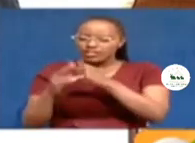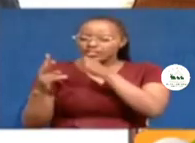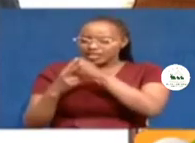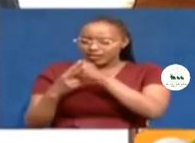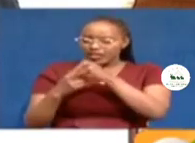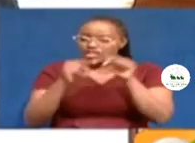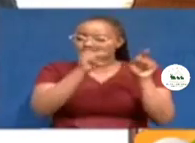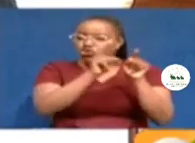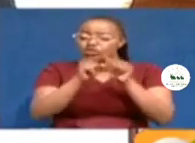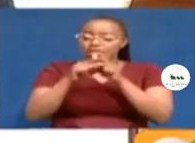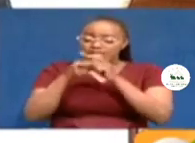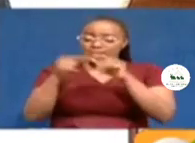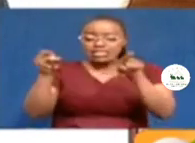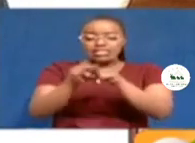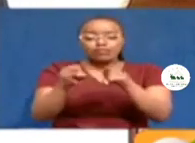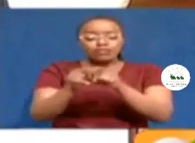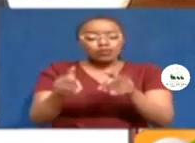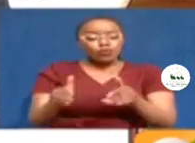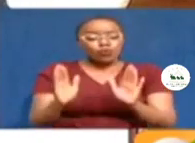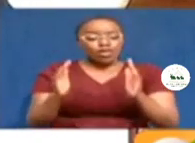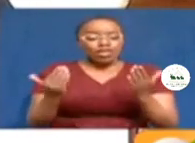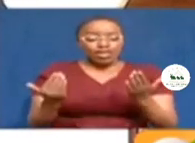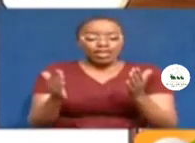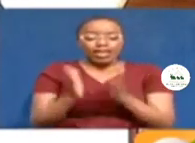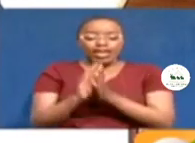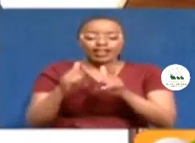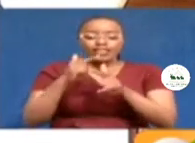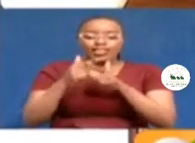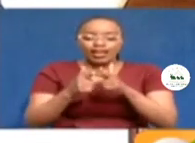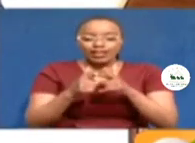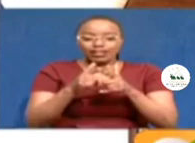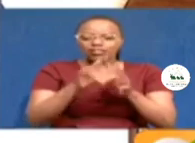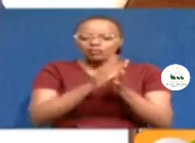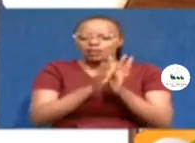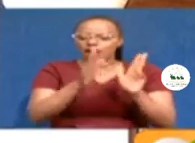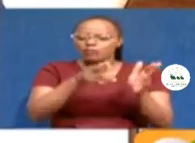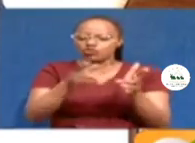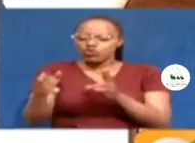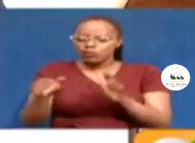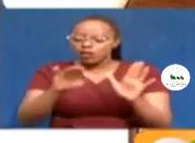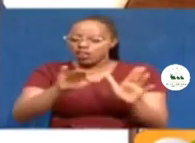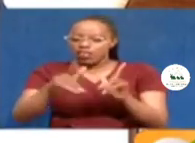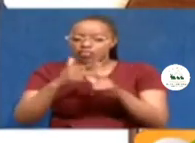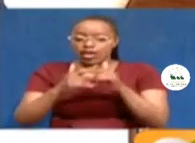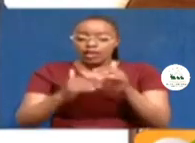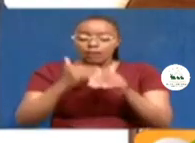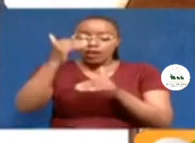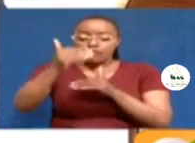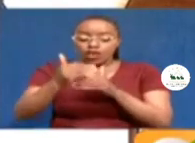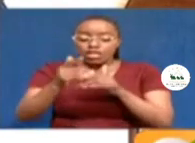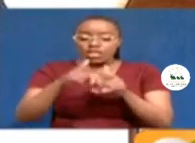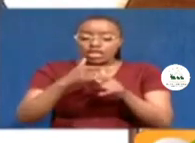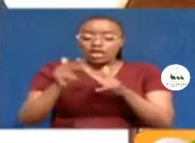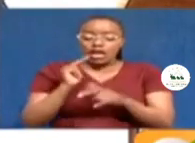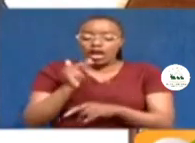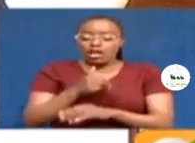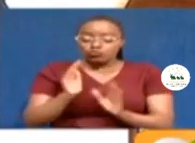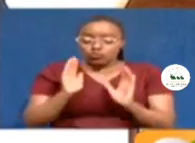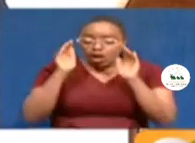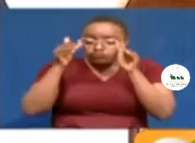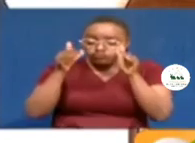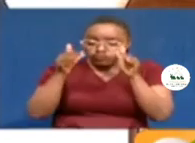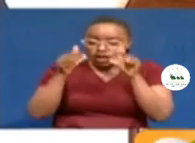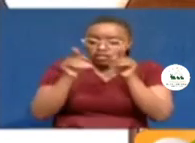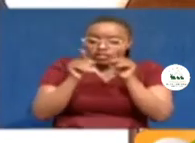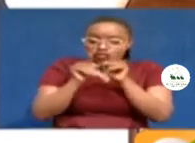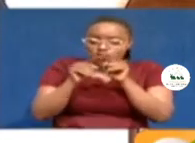1997, it started this way, and then it snowballed. And before we knew it, we were enveloped into